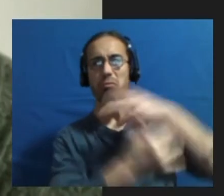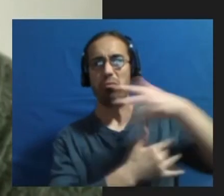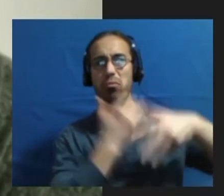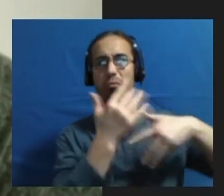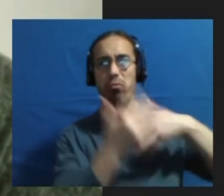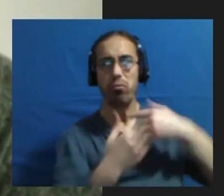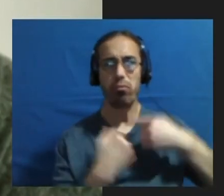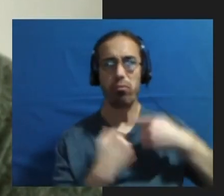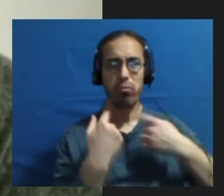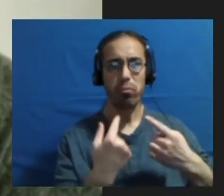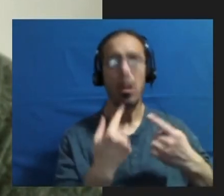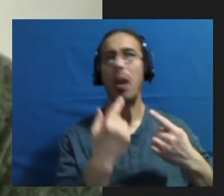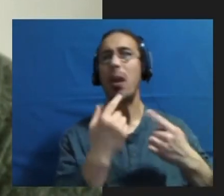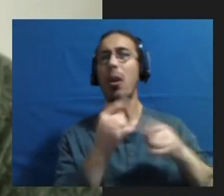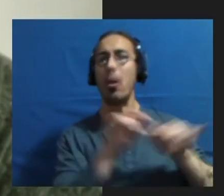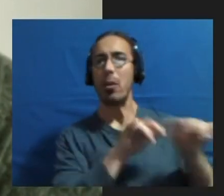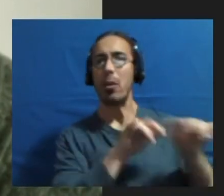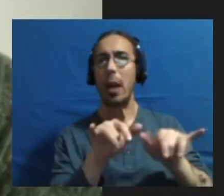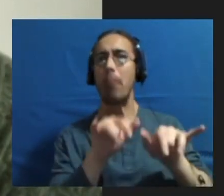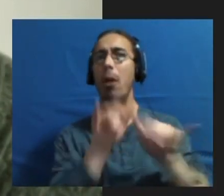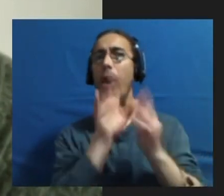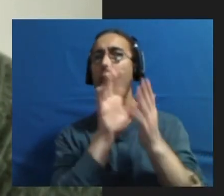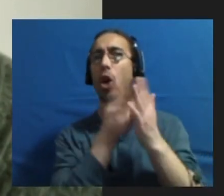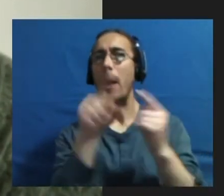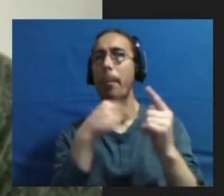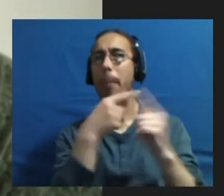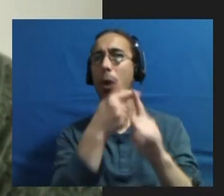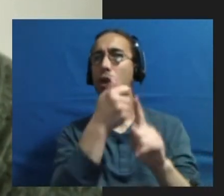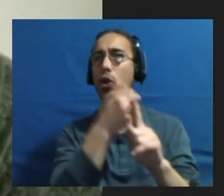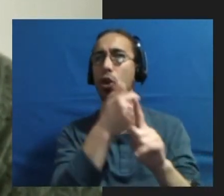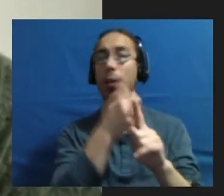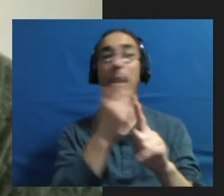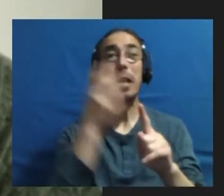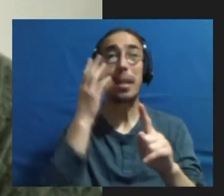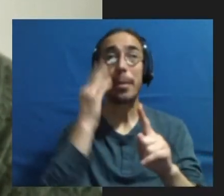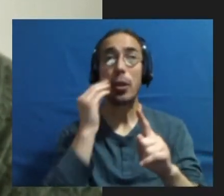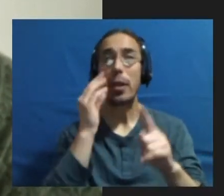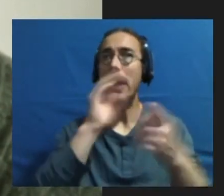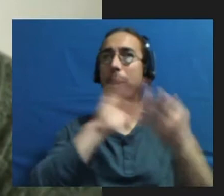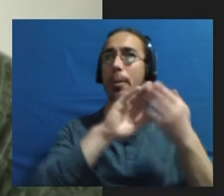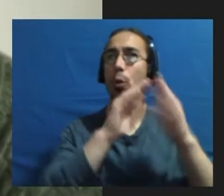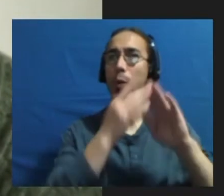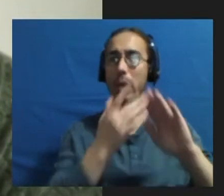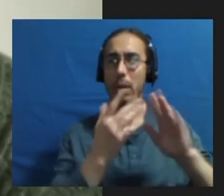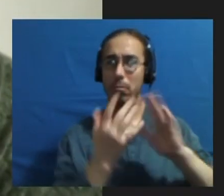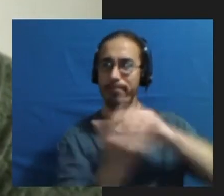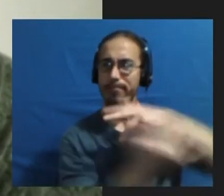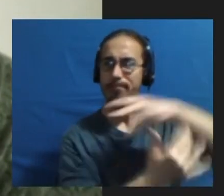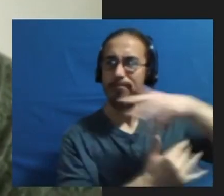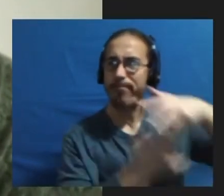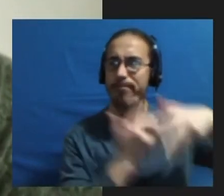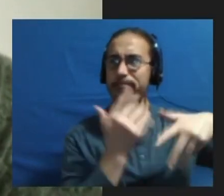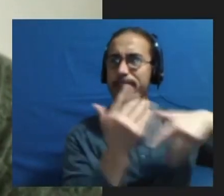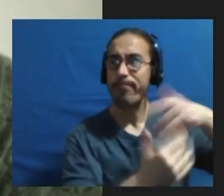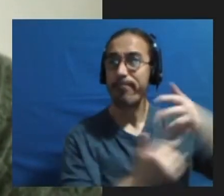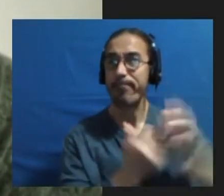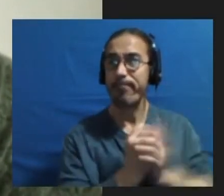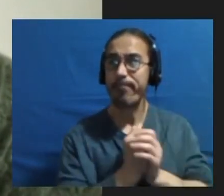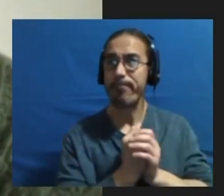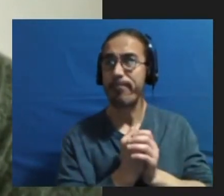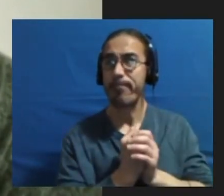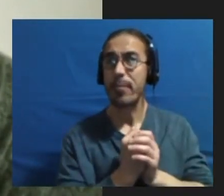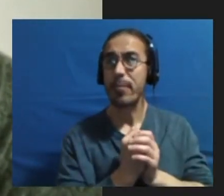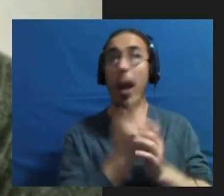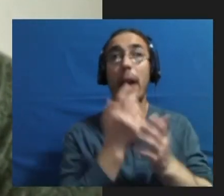learning things about yourself and experiencing community? Has it has it been eye opening? Have you